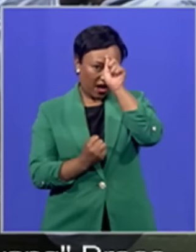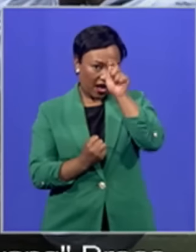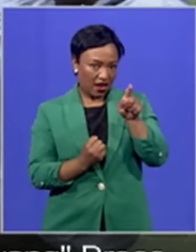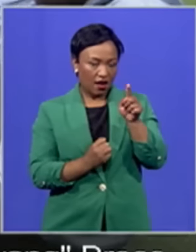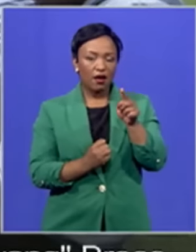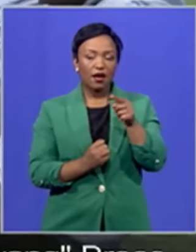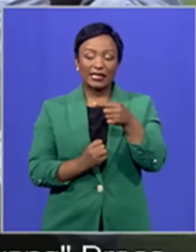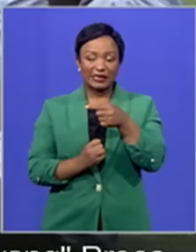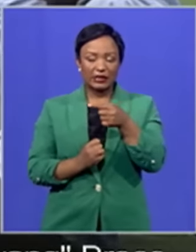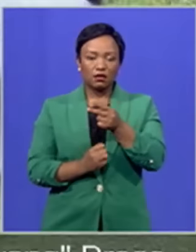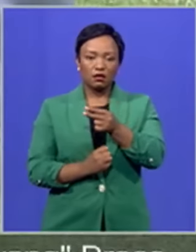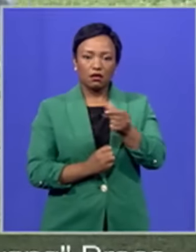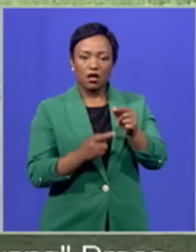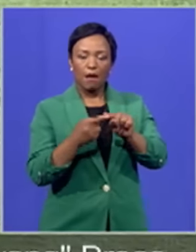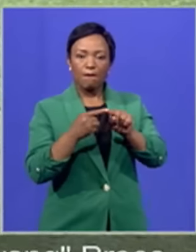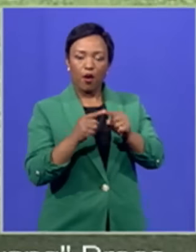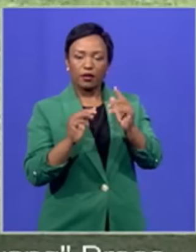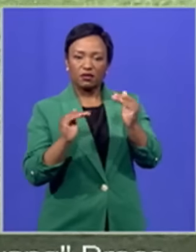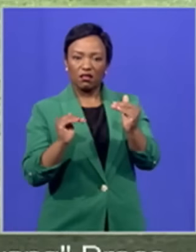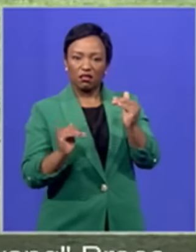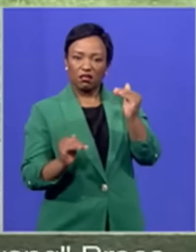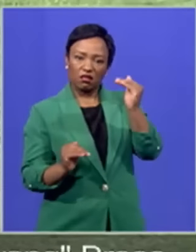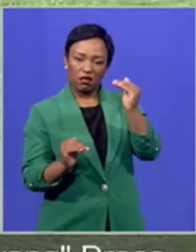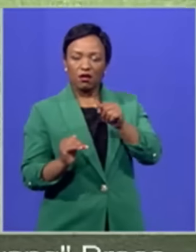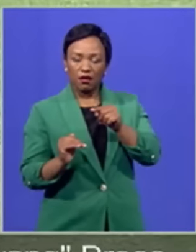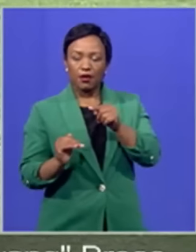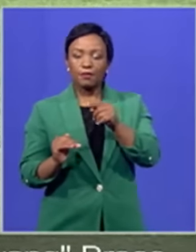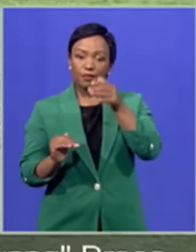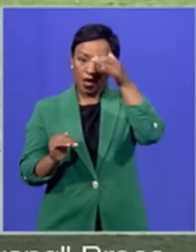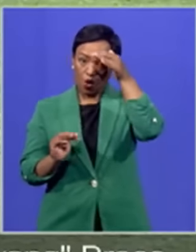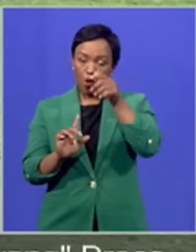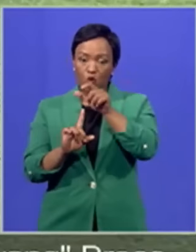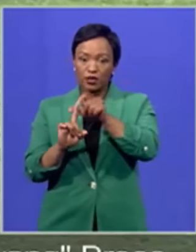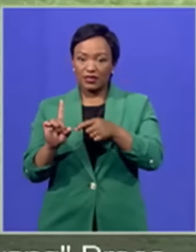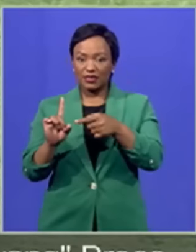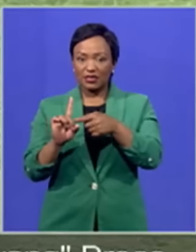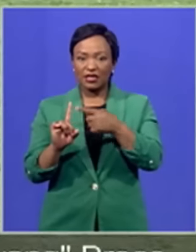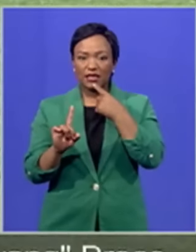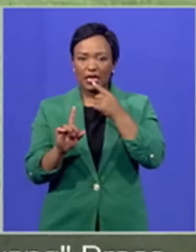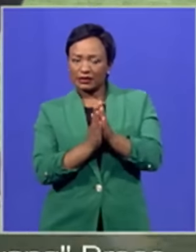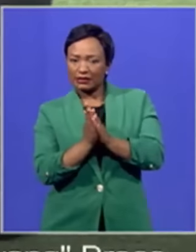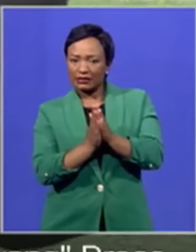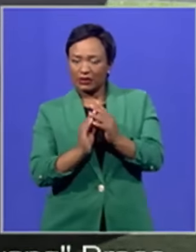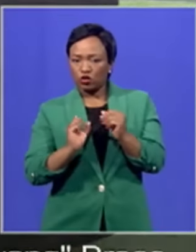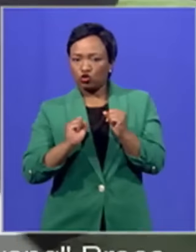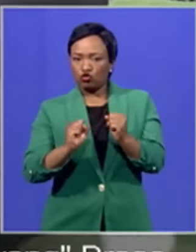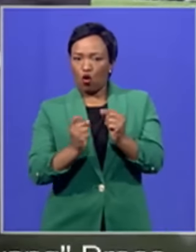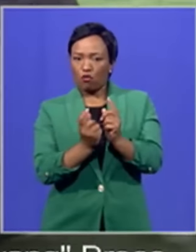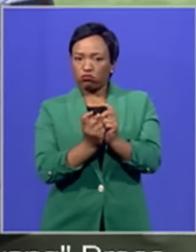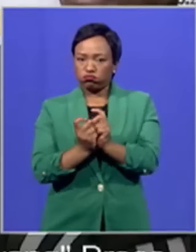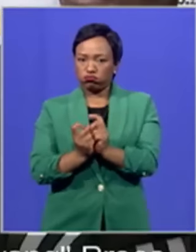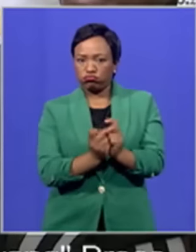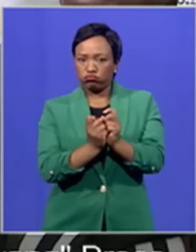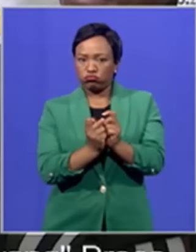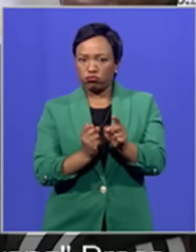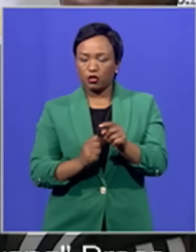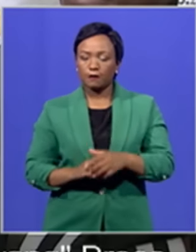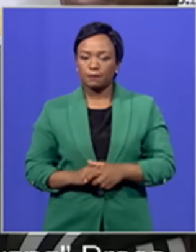maemo lenaneong la CAF. Mohlahli Hugo Bruce o letetše papadi e maatla. For me, friendly games don't exist.